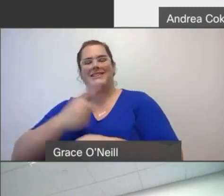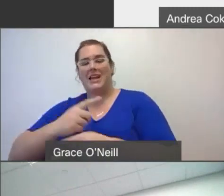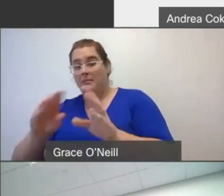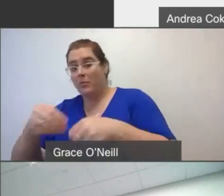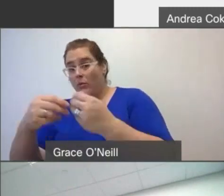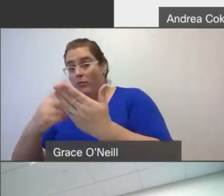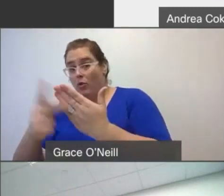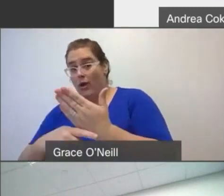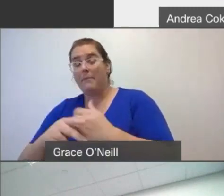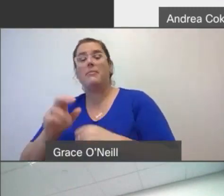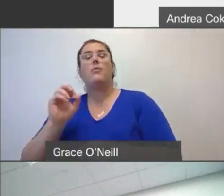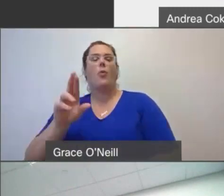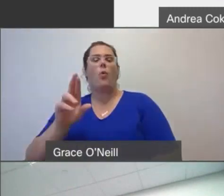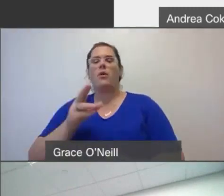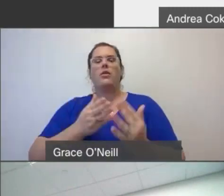those?